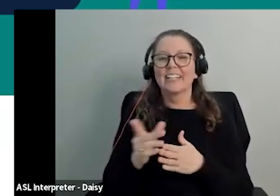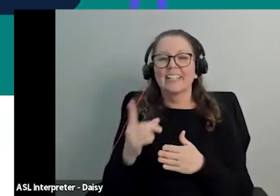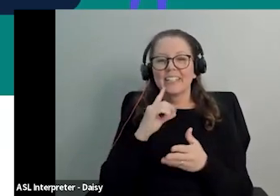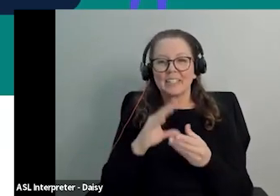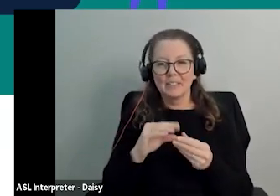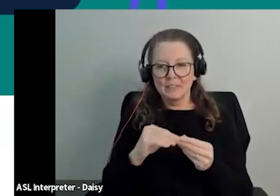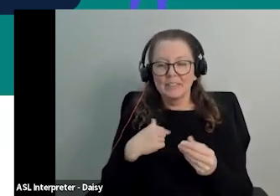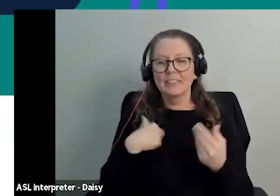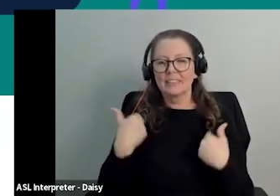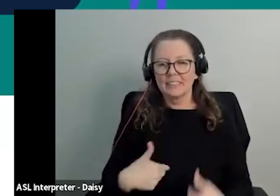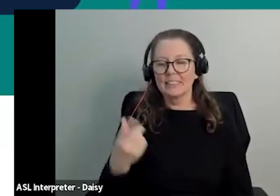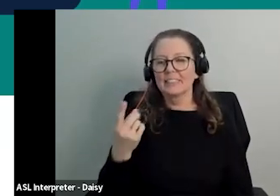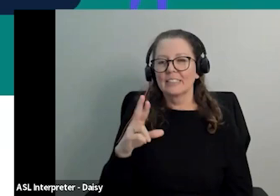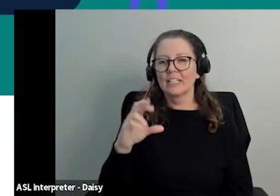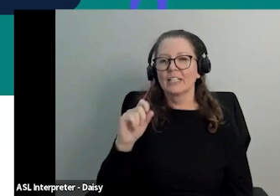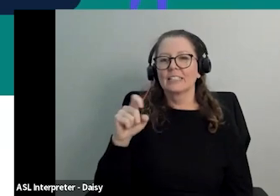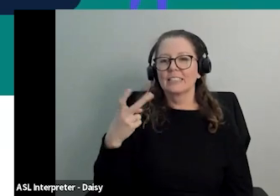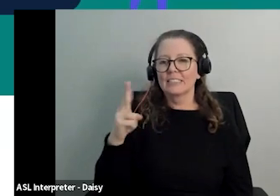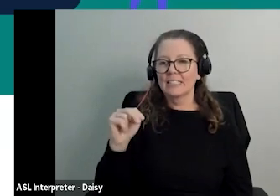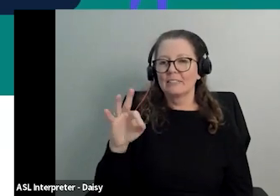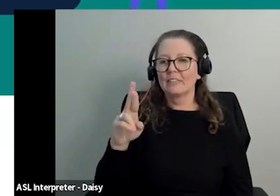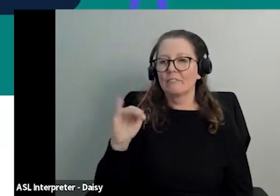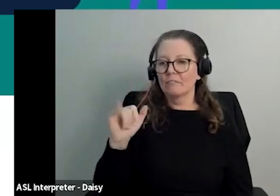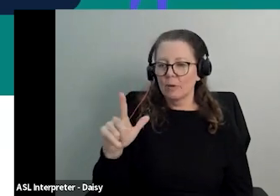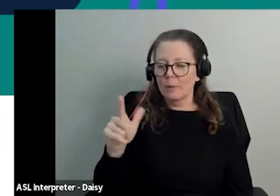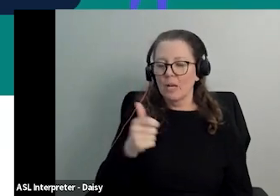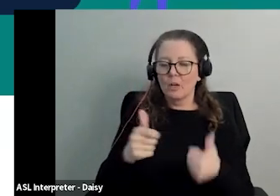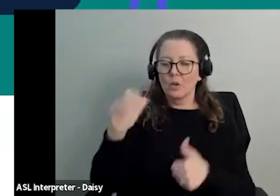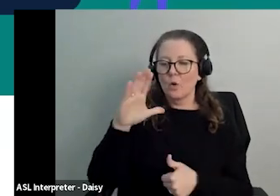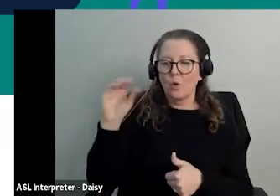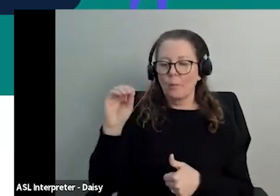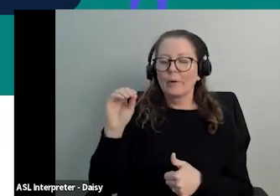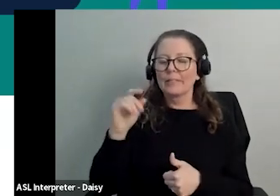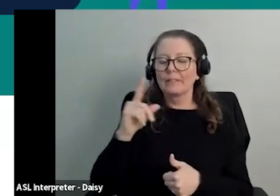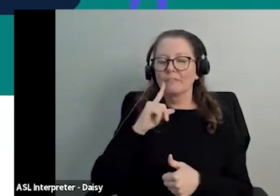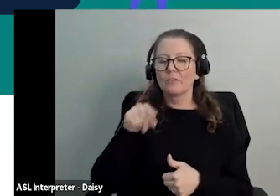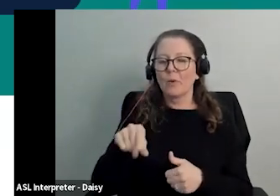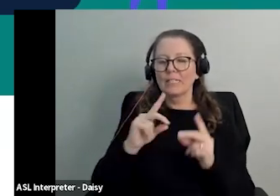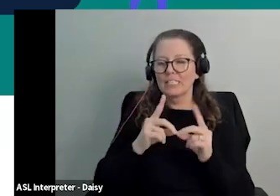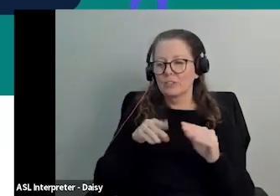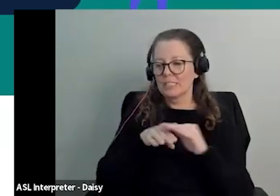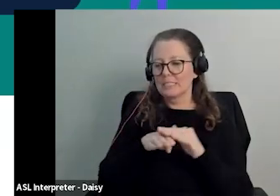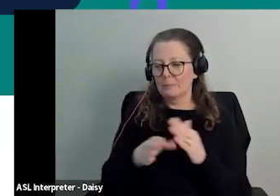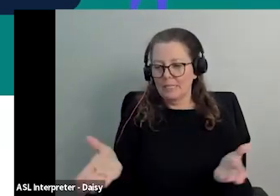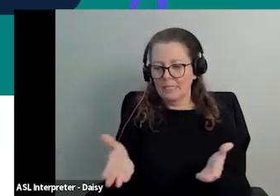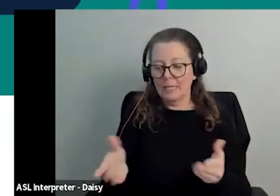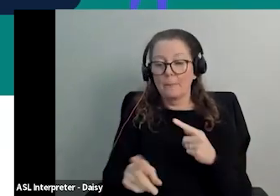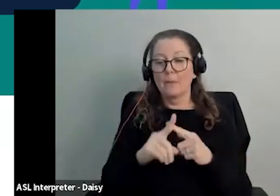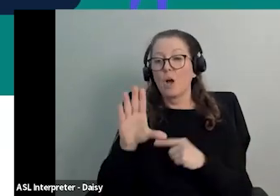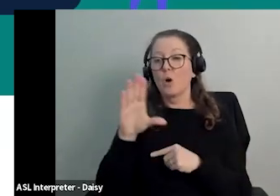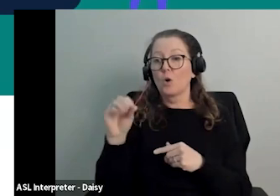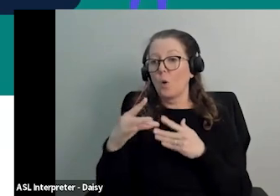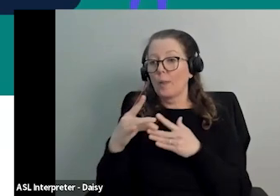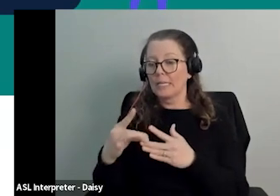I'm Dr. Stephen Framil, Corporate Global Head of Accessibility at Merck. Also, I am co-lead of our Global Disability